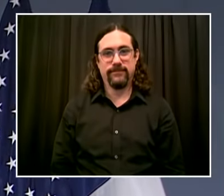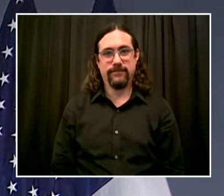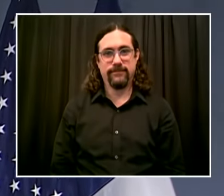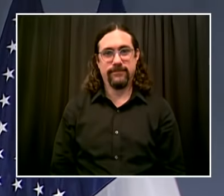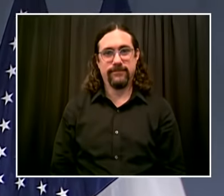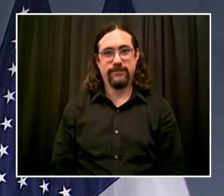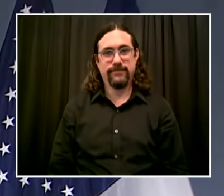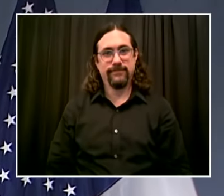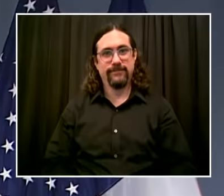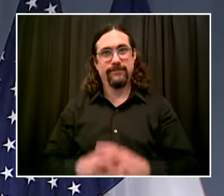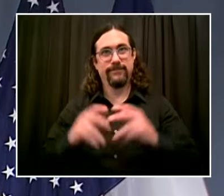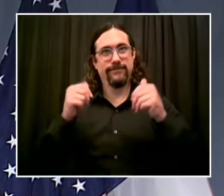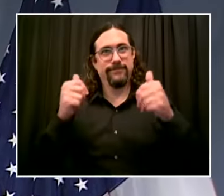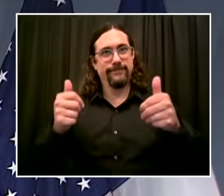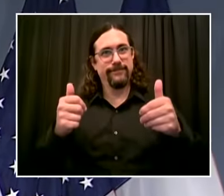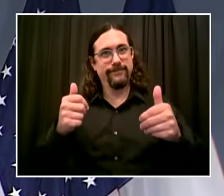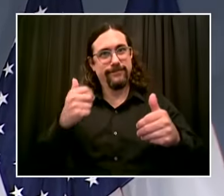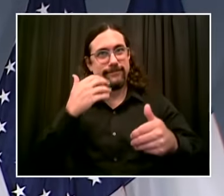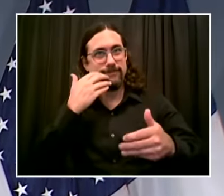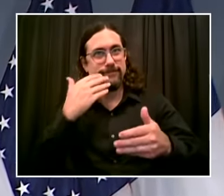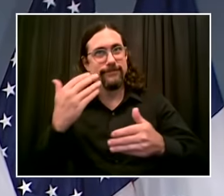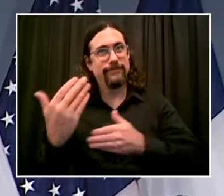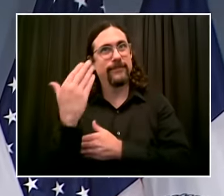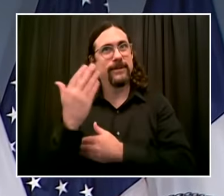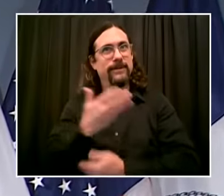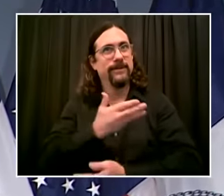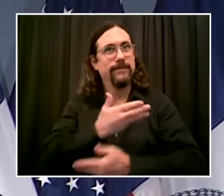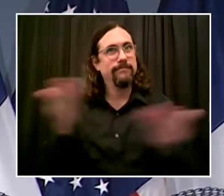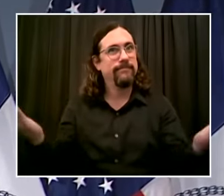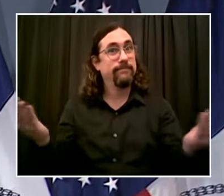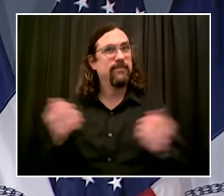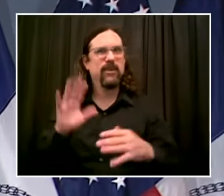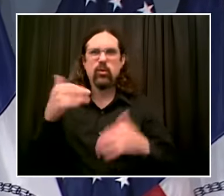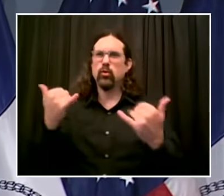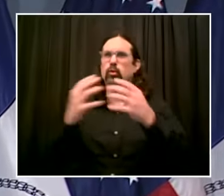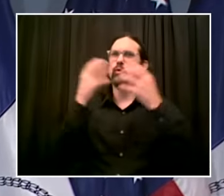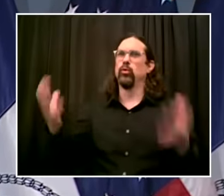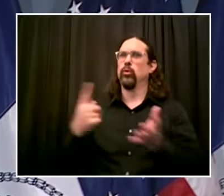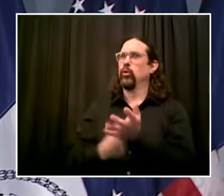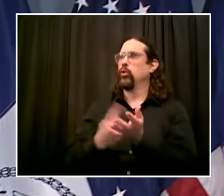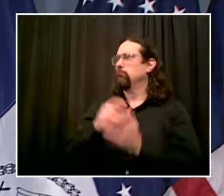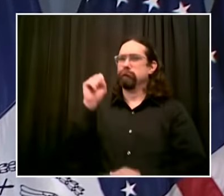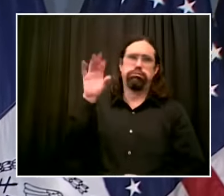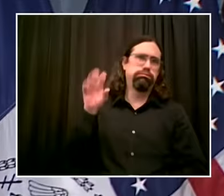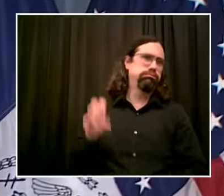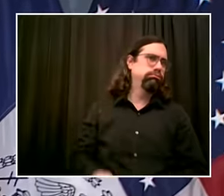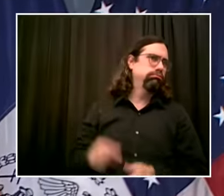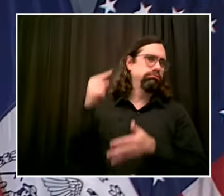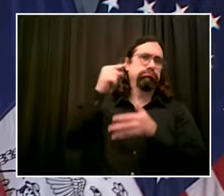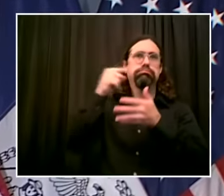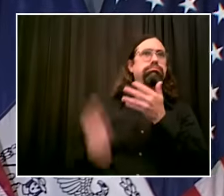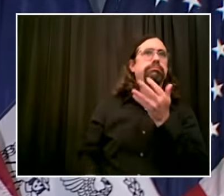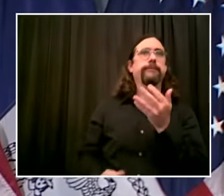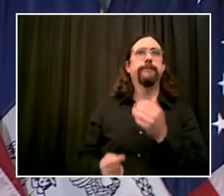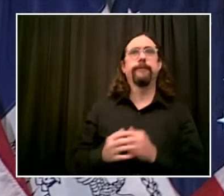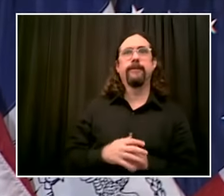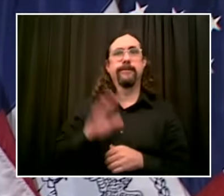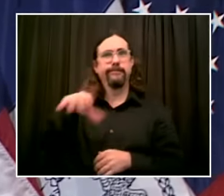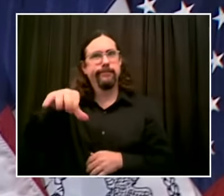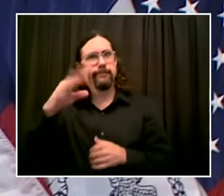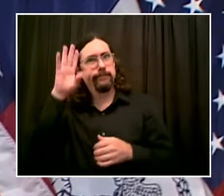Well, good morning, everybody. We've got a lot to talk about today. First day of phase 4, and obviously a very hot day. We're going to talk about the